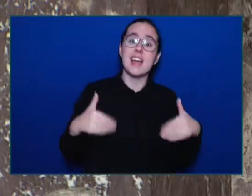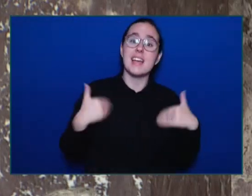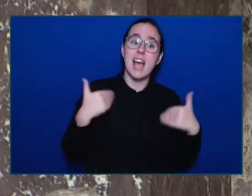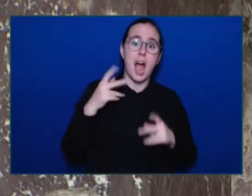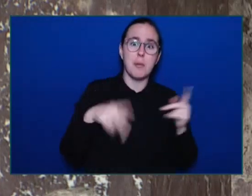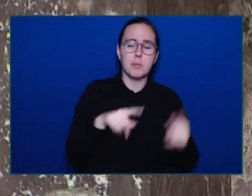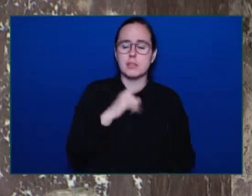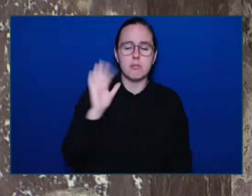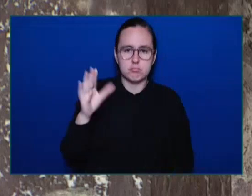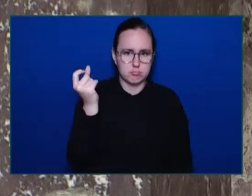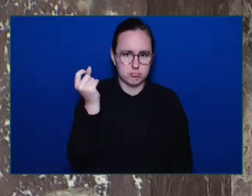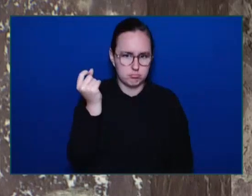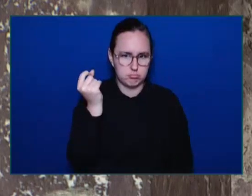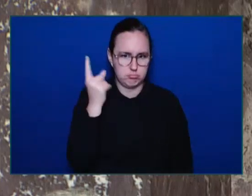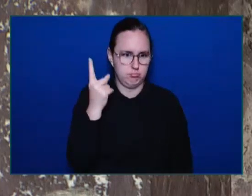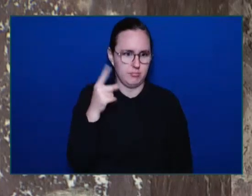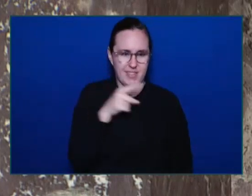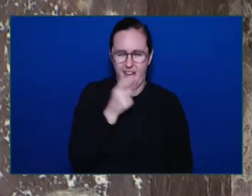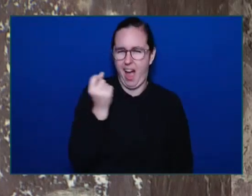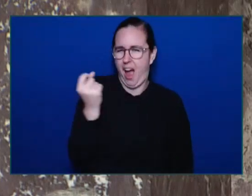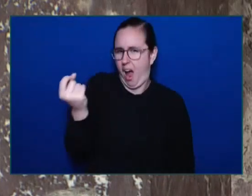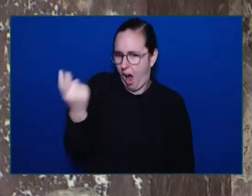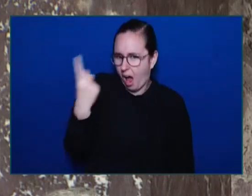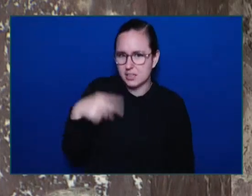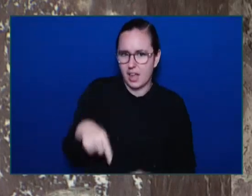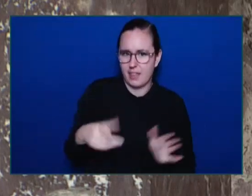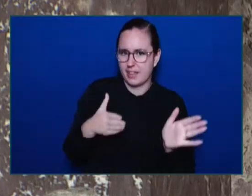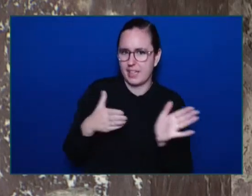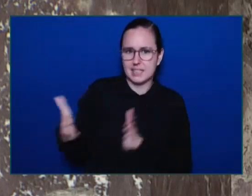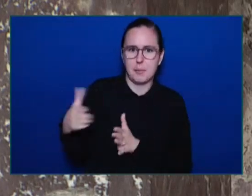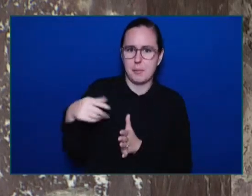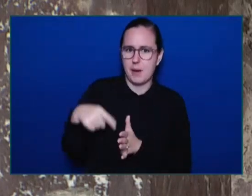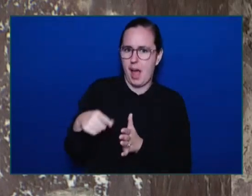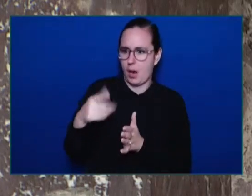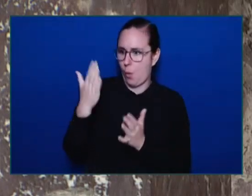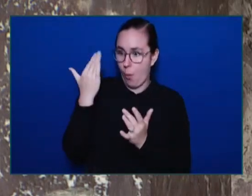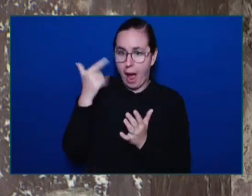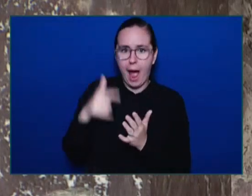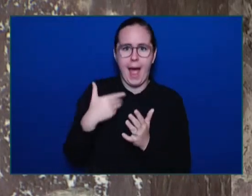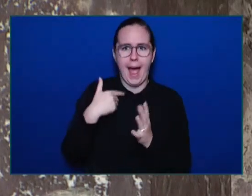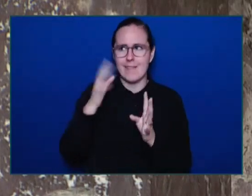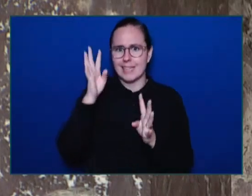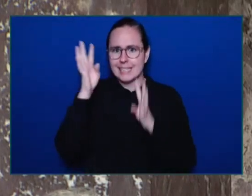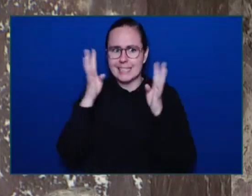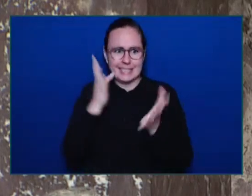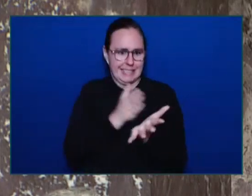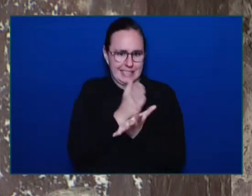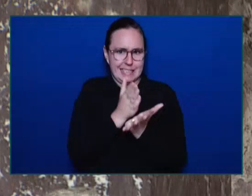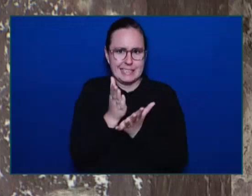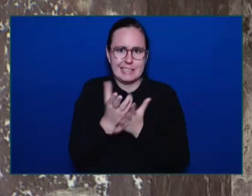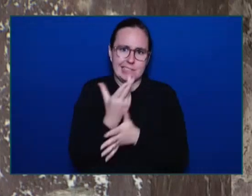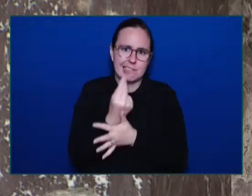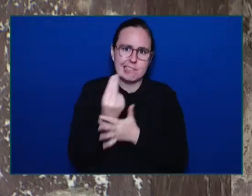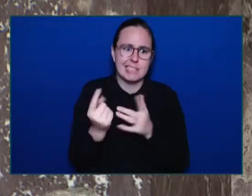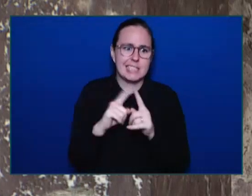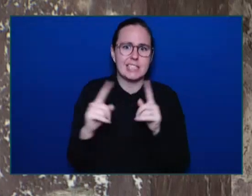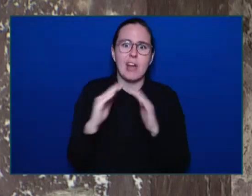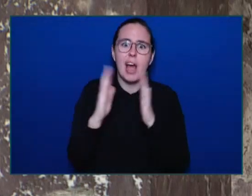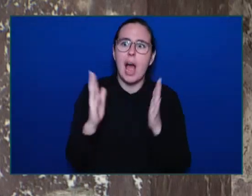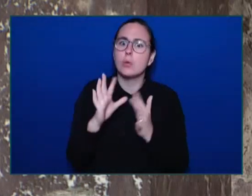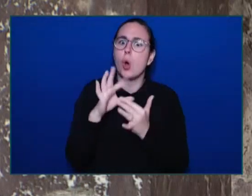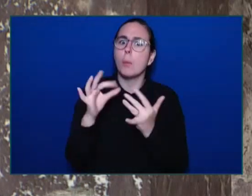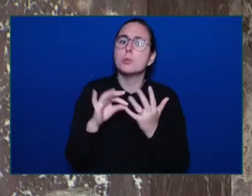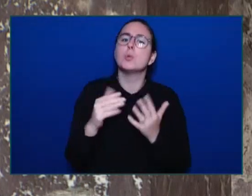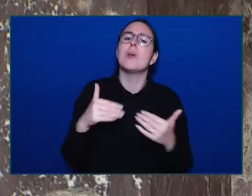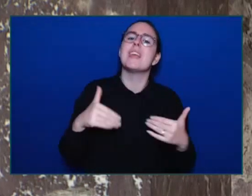ensure there's options for young families to get into the housing market. That's who we're fighting for, Honourable Speaker. We should all be together to fight for young families to be able to get housing